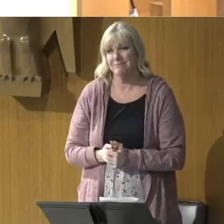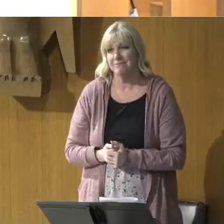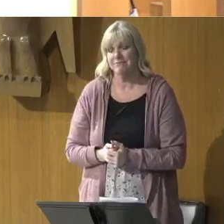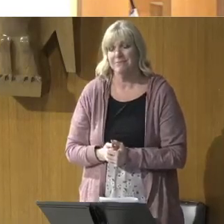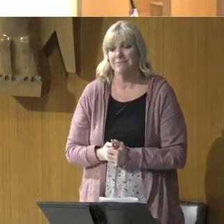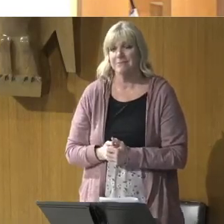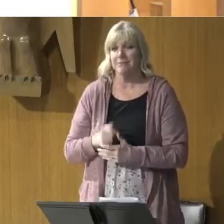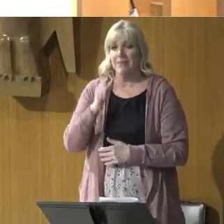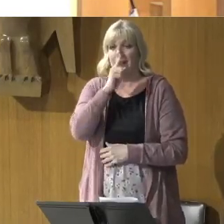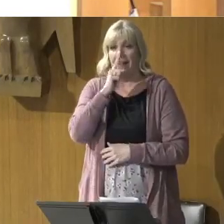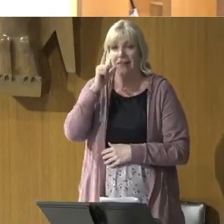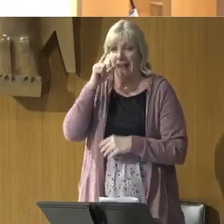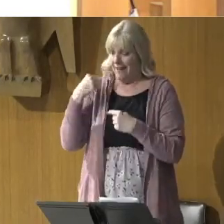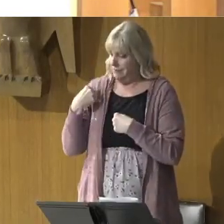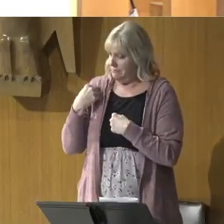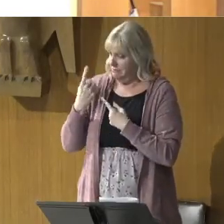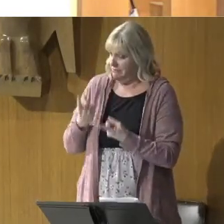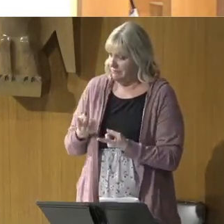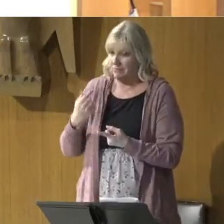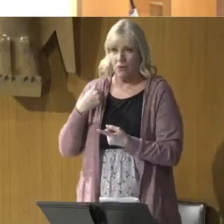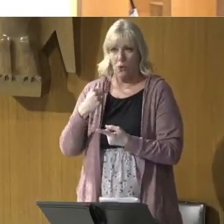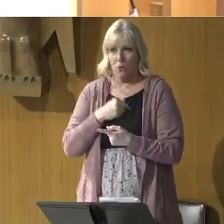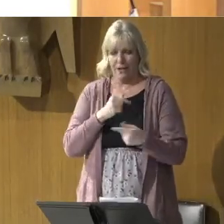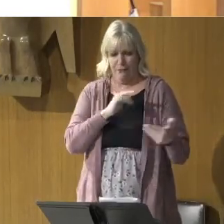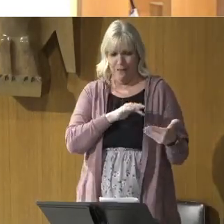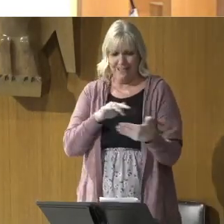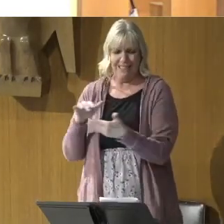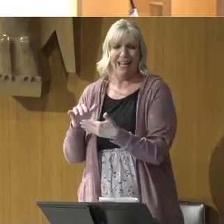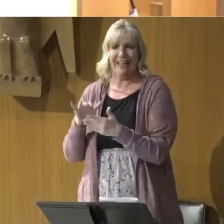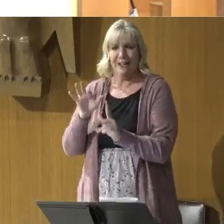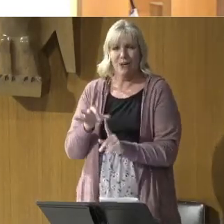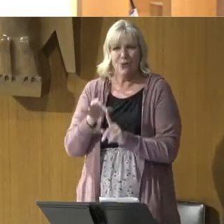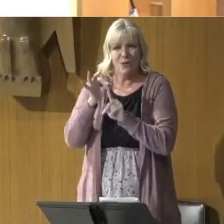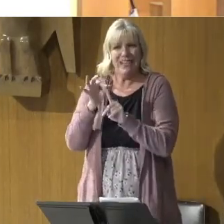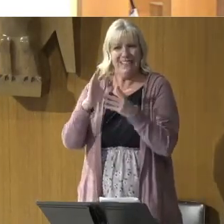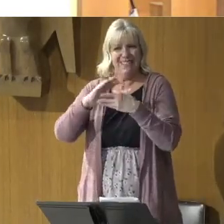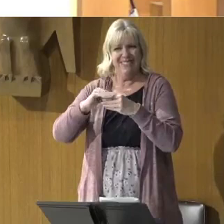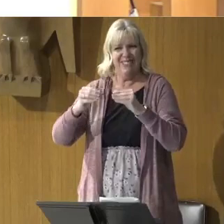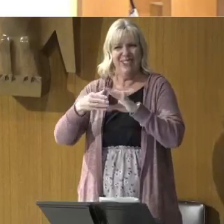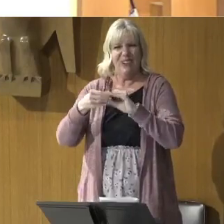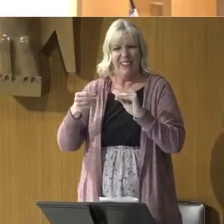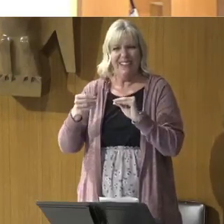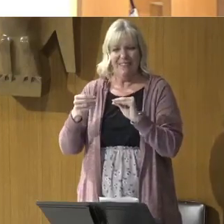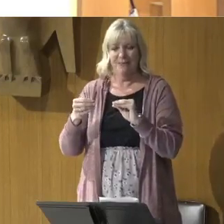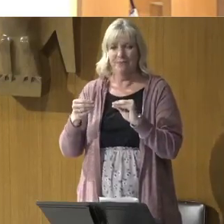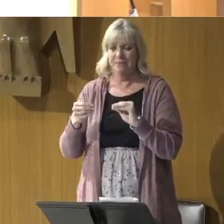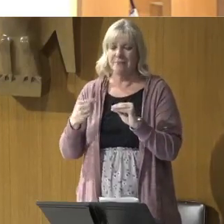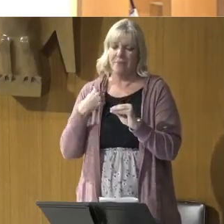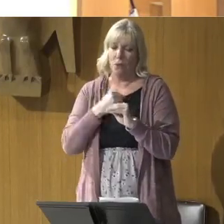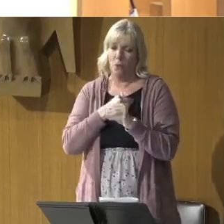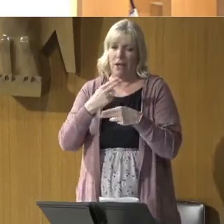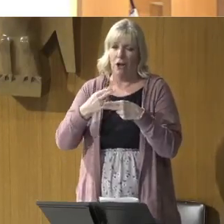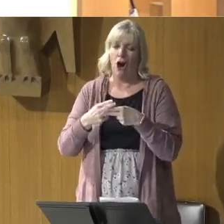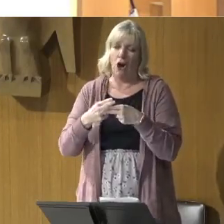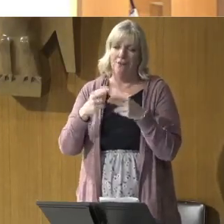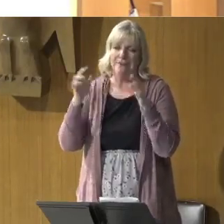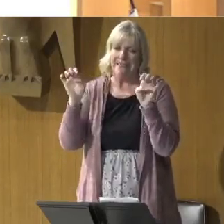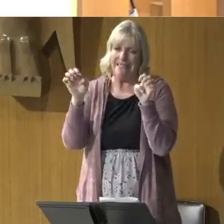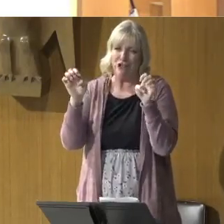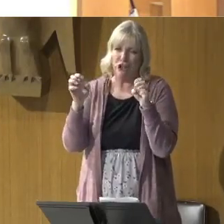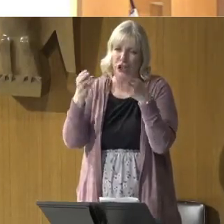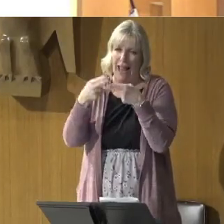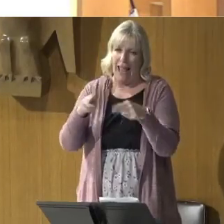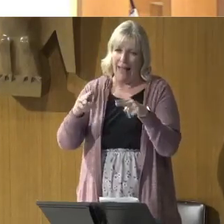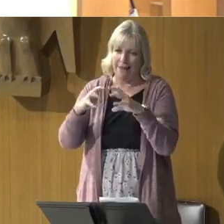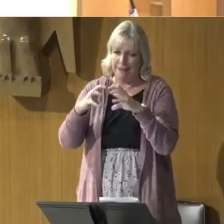Lent, have been looking at a unique literary device employed by the writer of the Gospel of Mark. We're calling it Mark's Easter Eggs, where